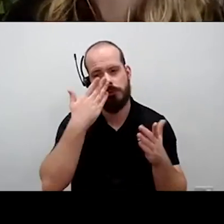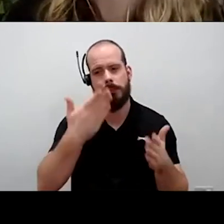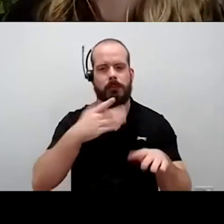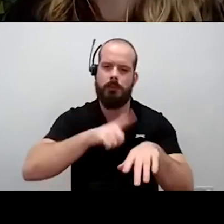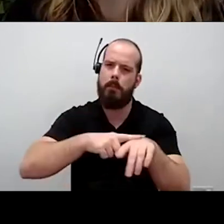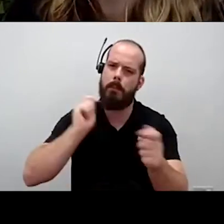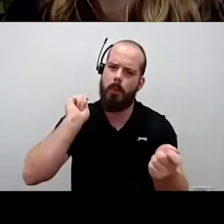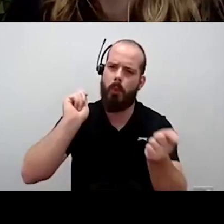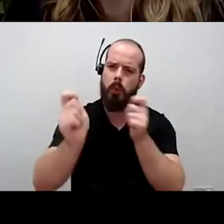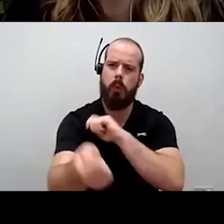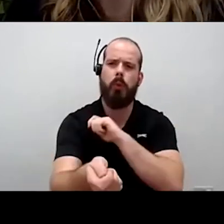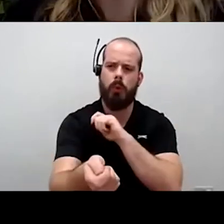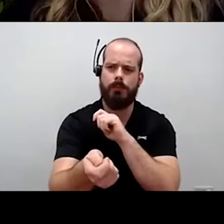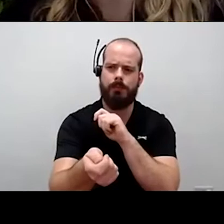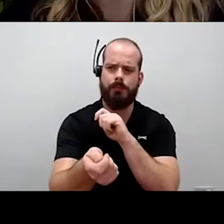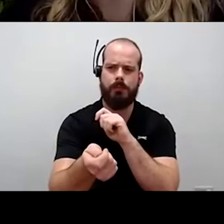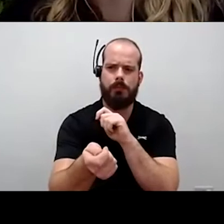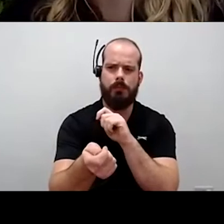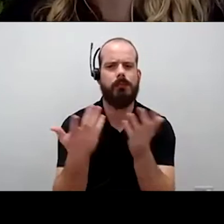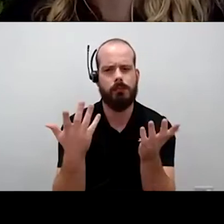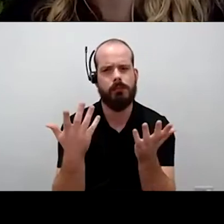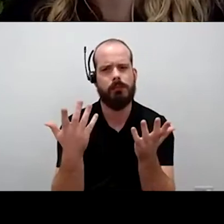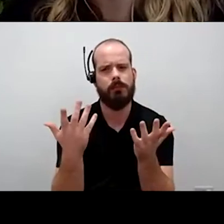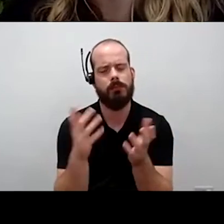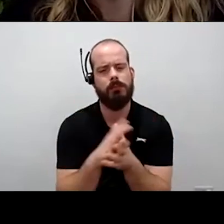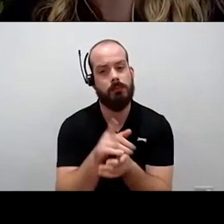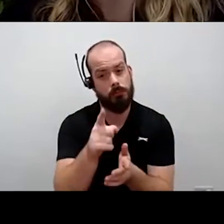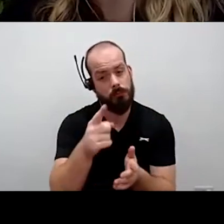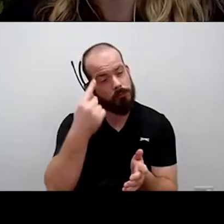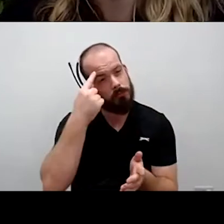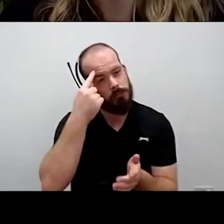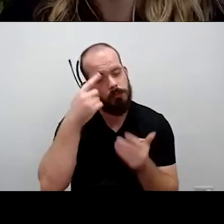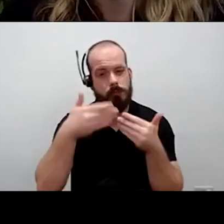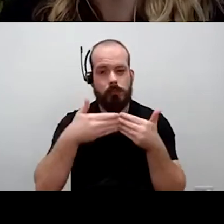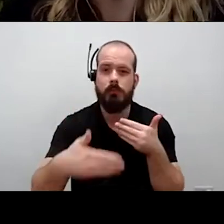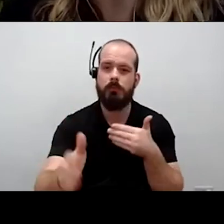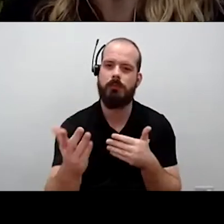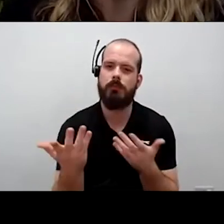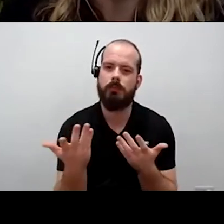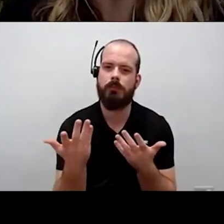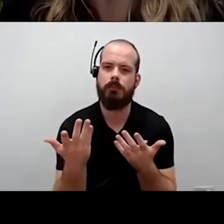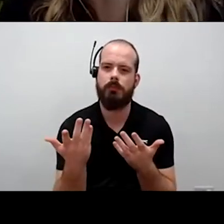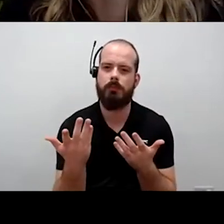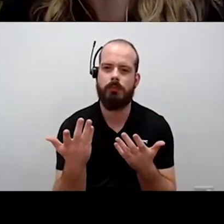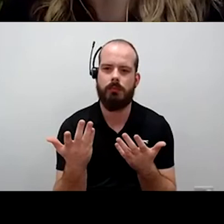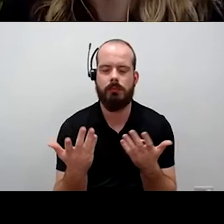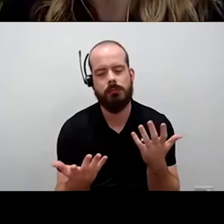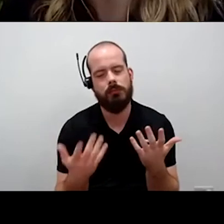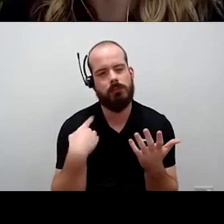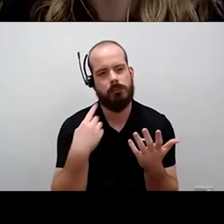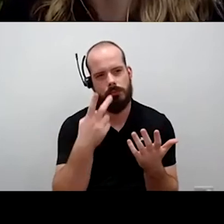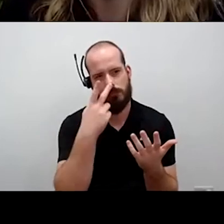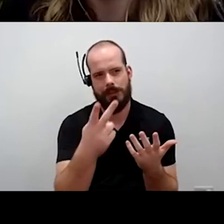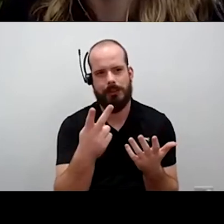guess, and they are changing. Do you see another, you know, I think that the one thing that has certainly, I think we've seen a difference